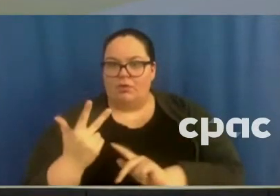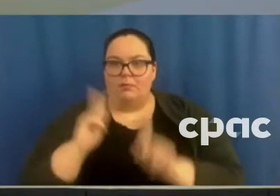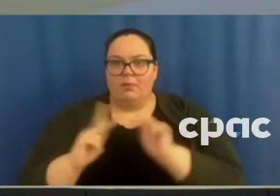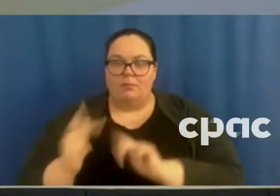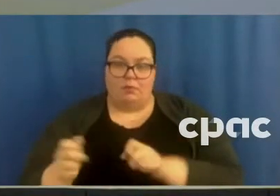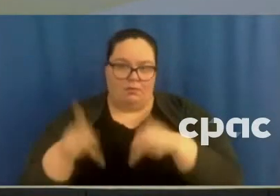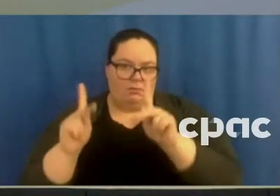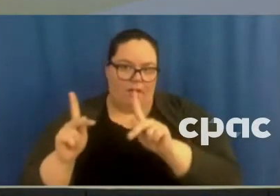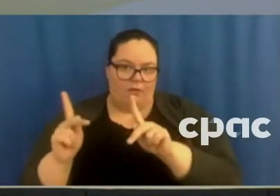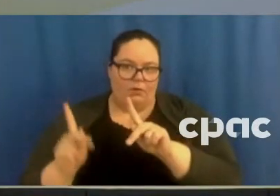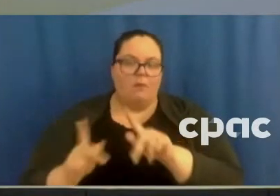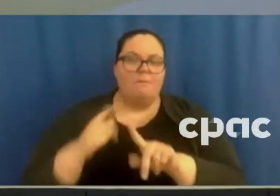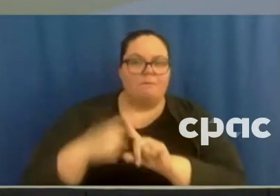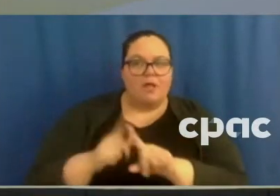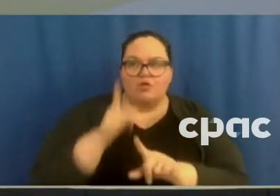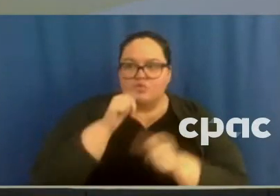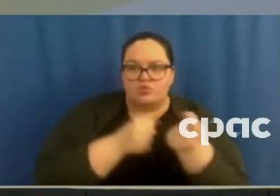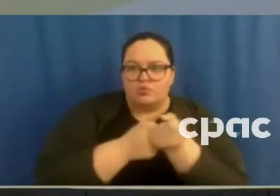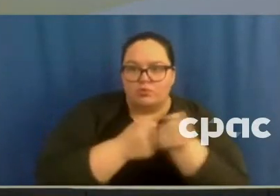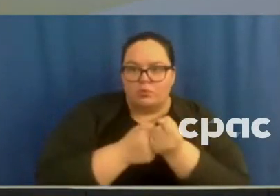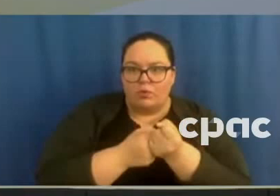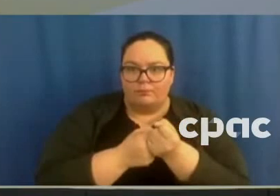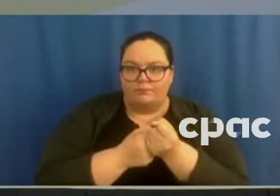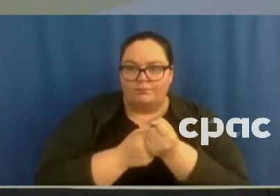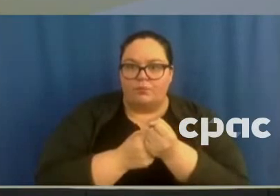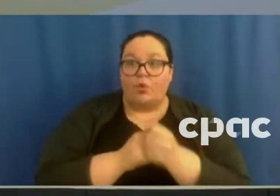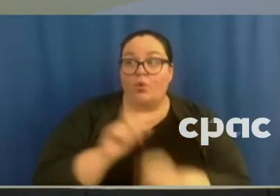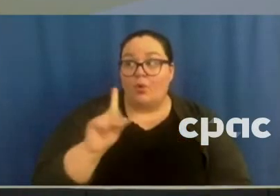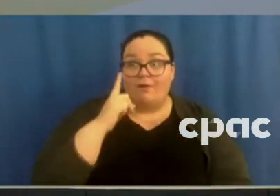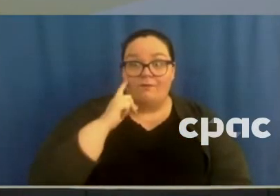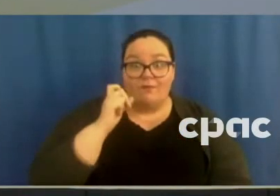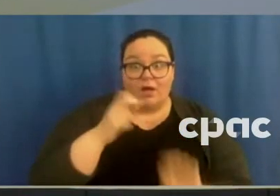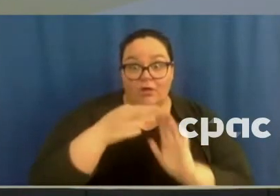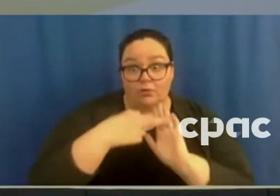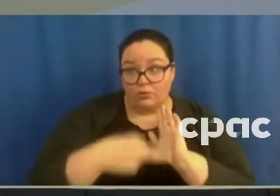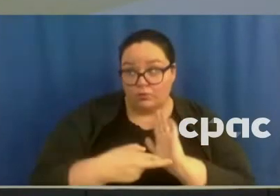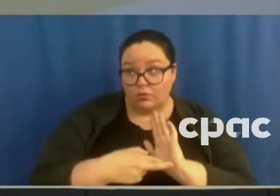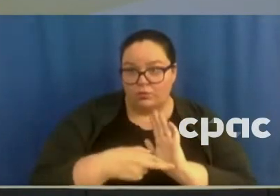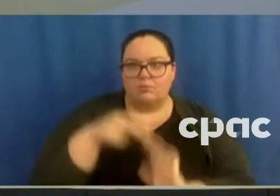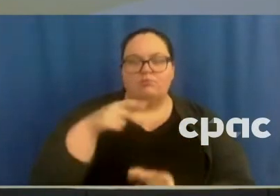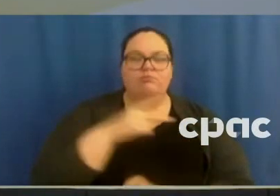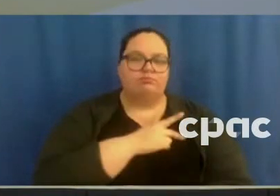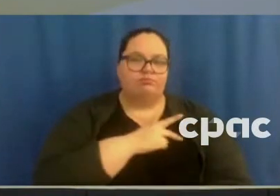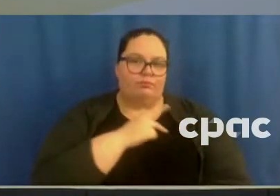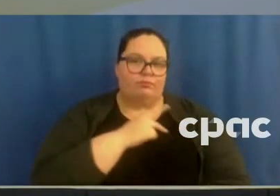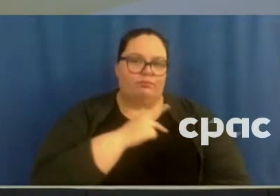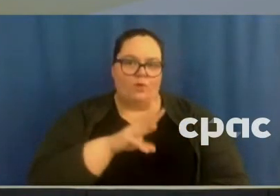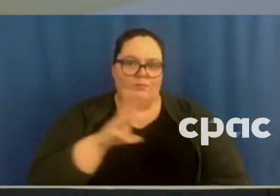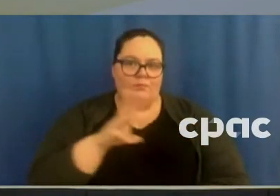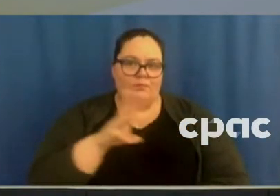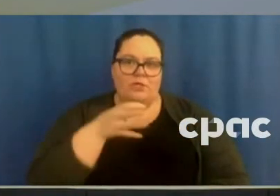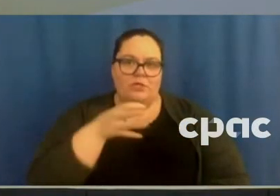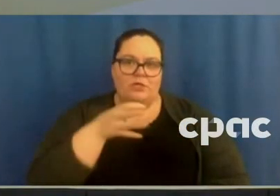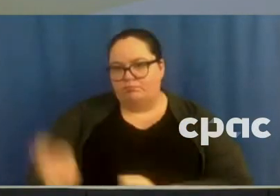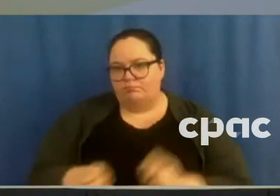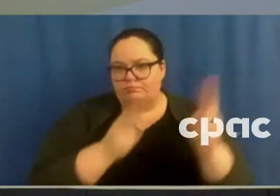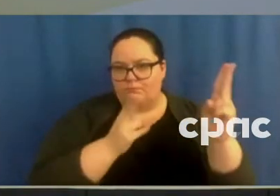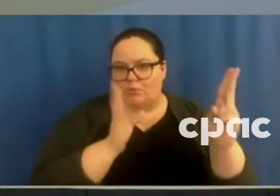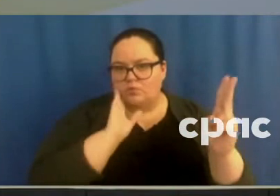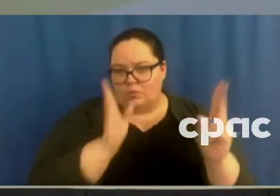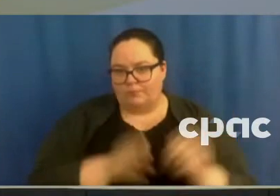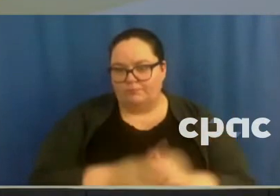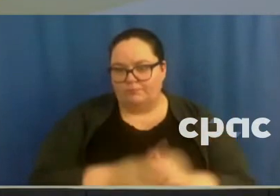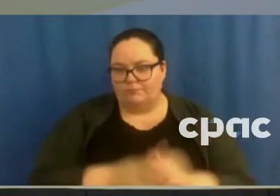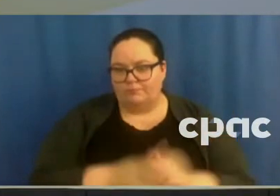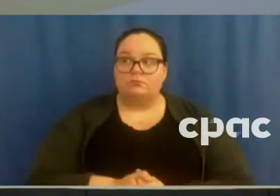These circuit breaker measures will be available on the provincial website soon. As we have done in the past, we will continually